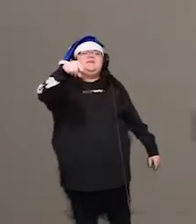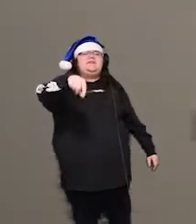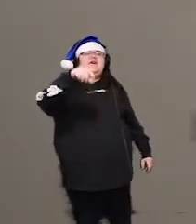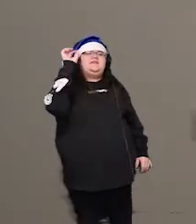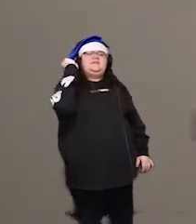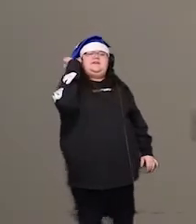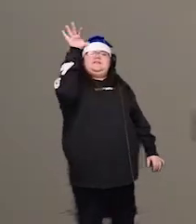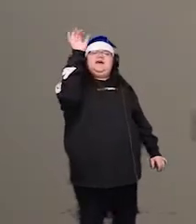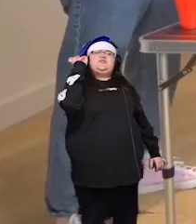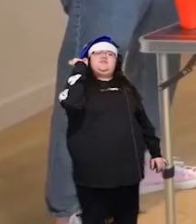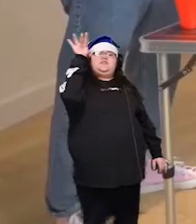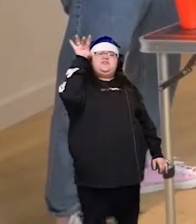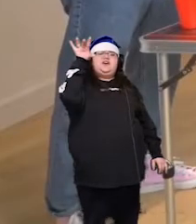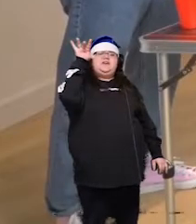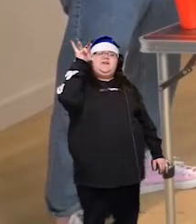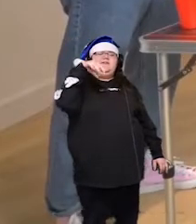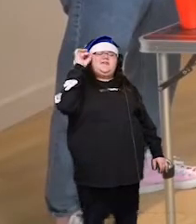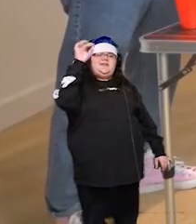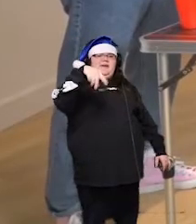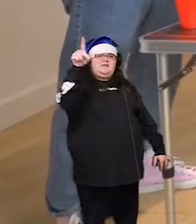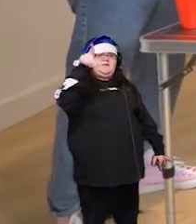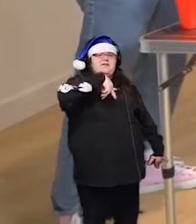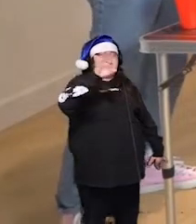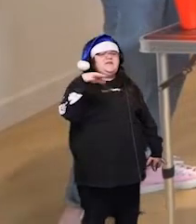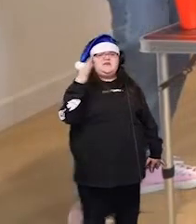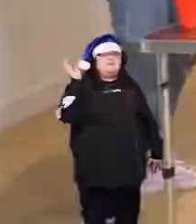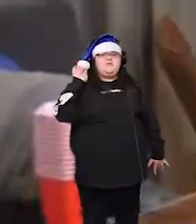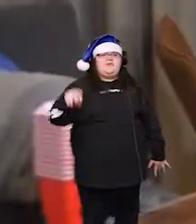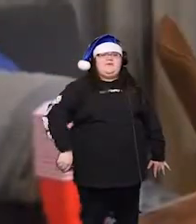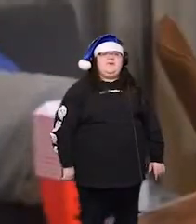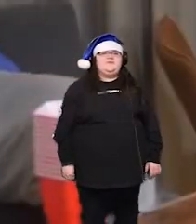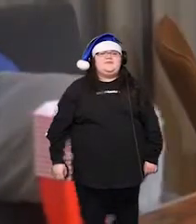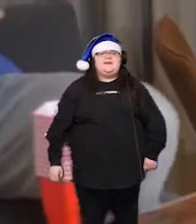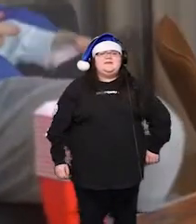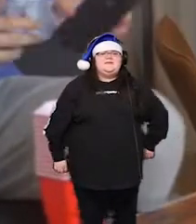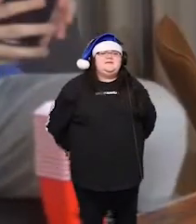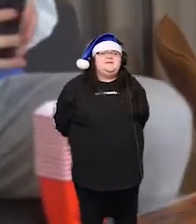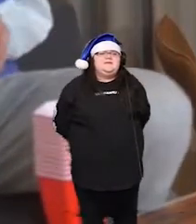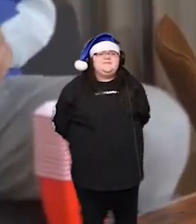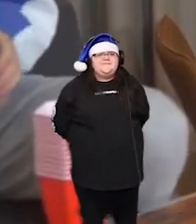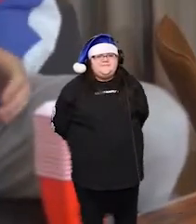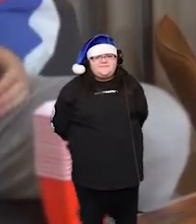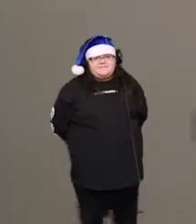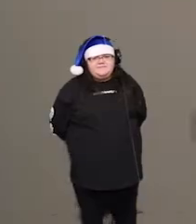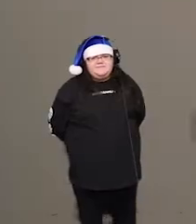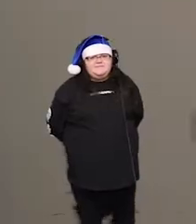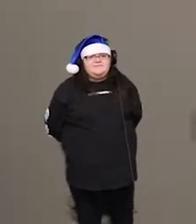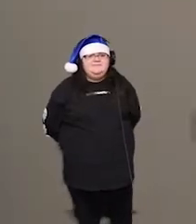See, I'm better at that, like the actual just chucking of it than the bounce technique. It doesn't work very well for me. Right.